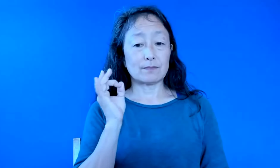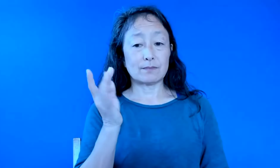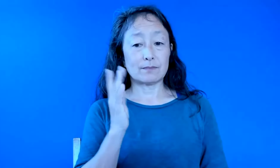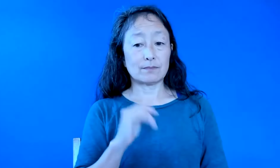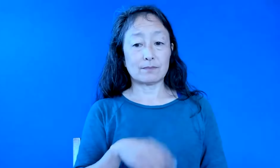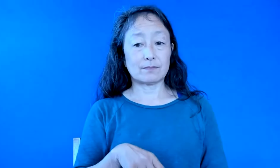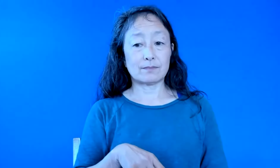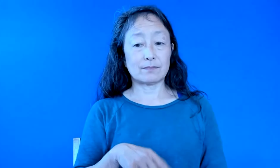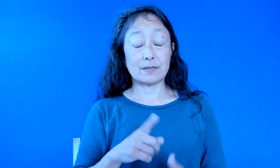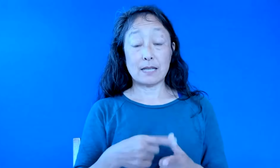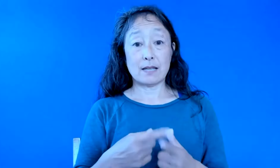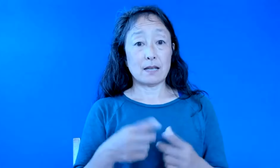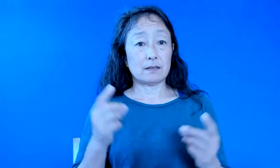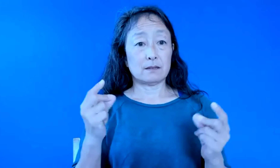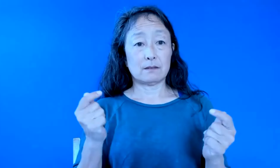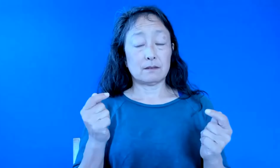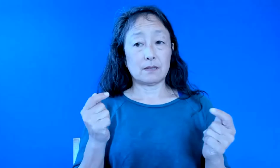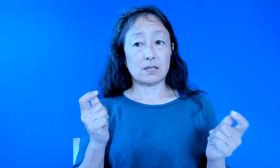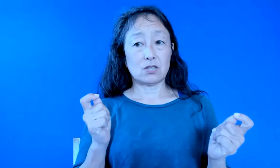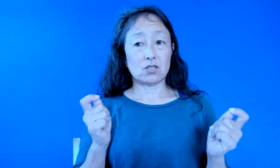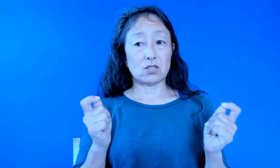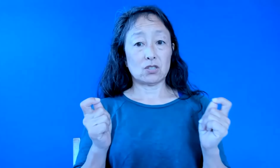to then suddenly shift from,